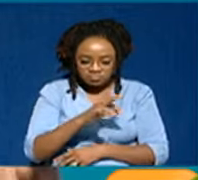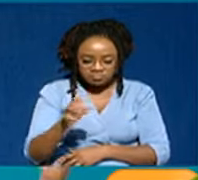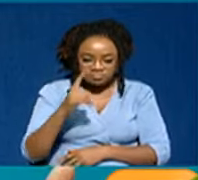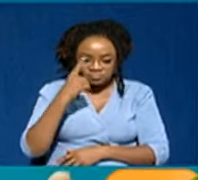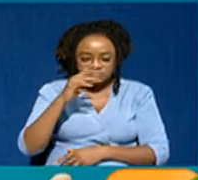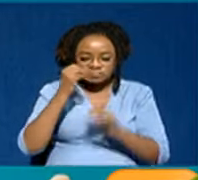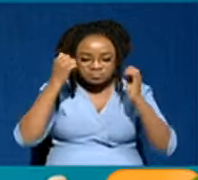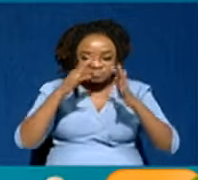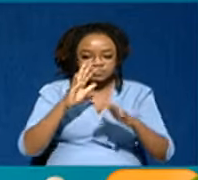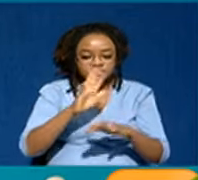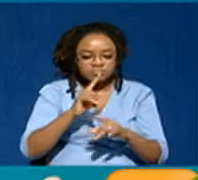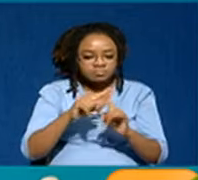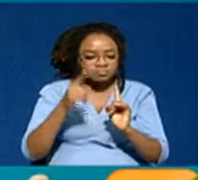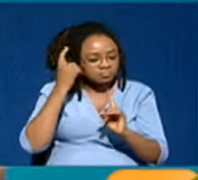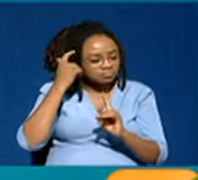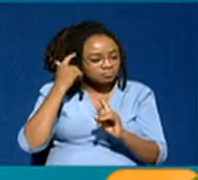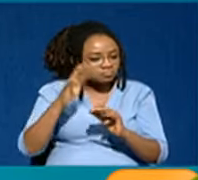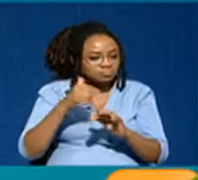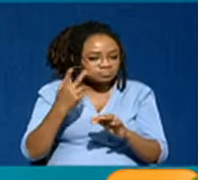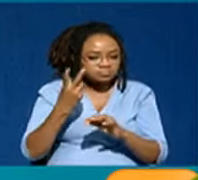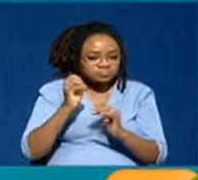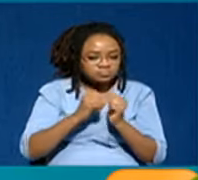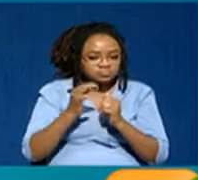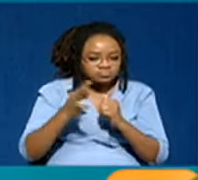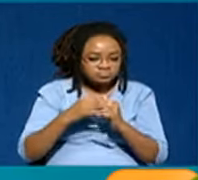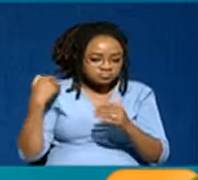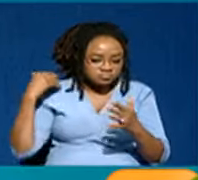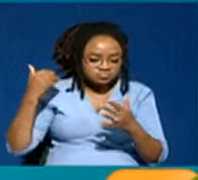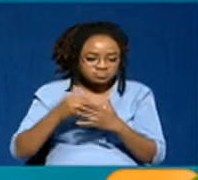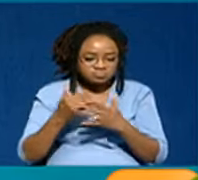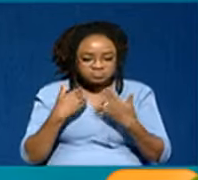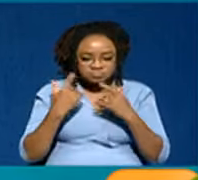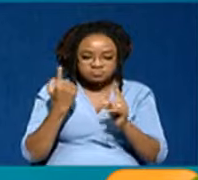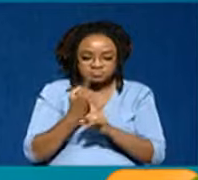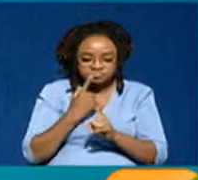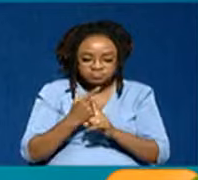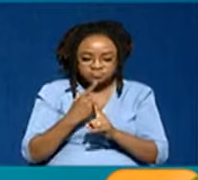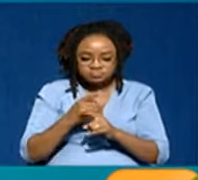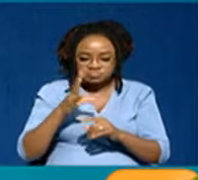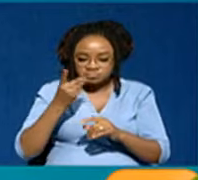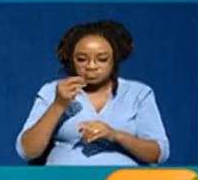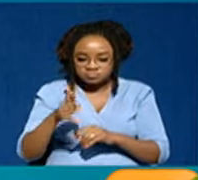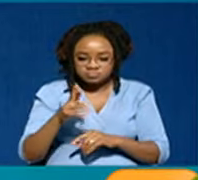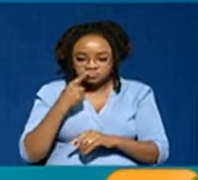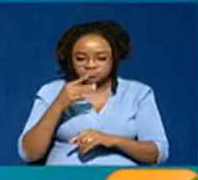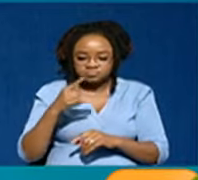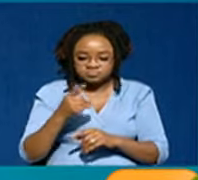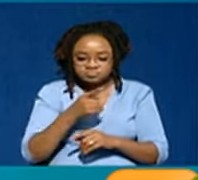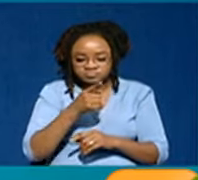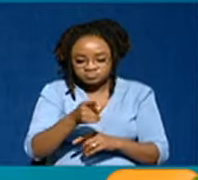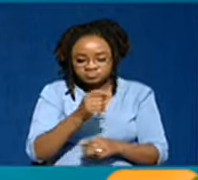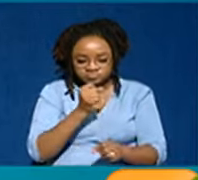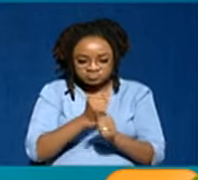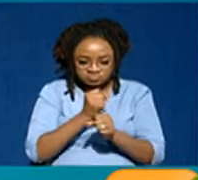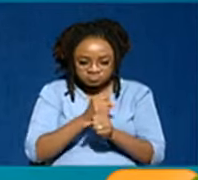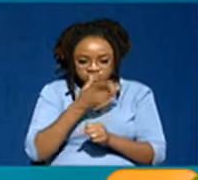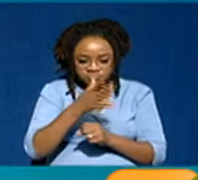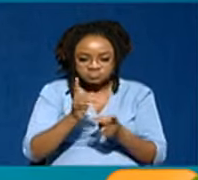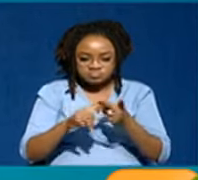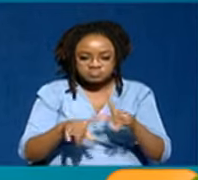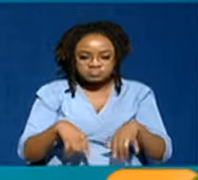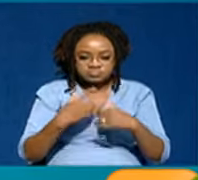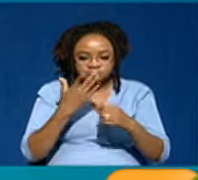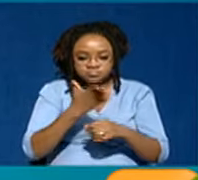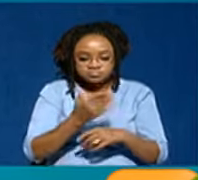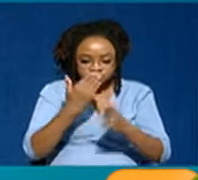from 2018 to date, we've had doctors who are bonded. You're bonded. You go to postgraduate, you study, then you leave your certificate in